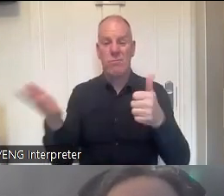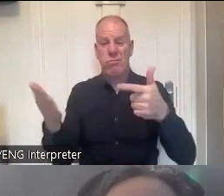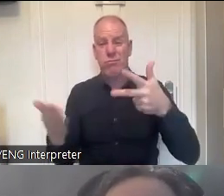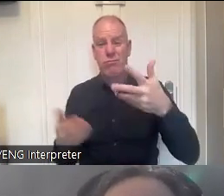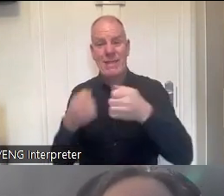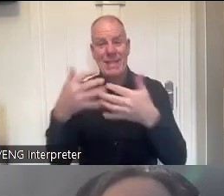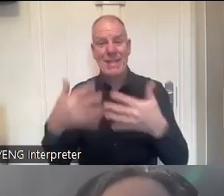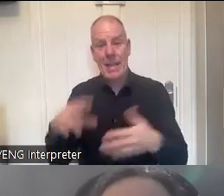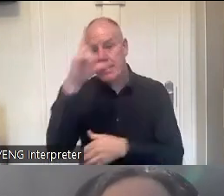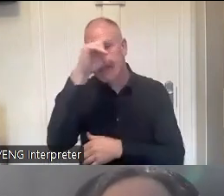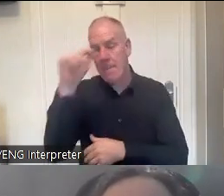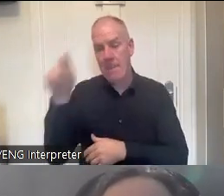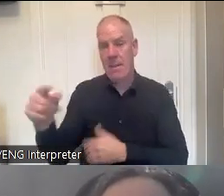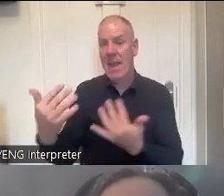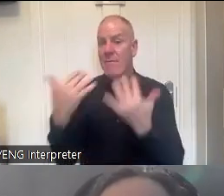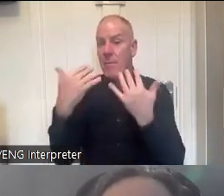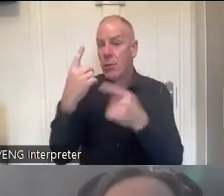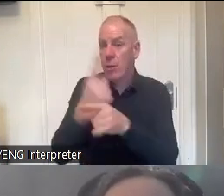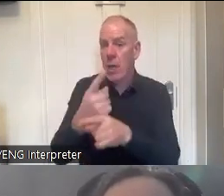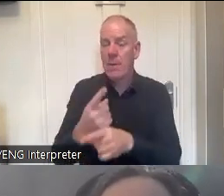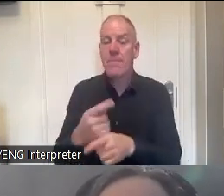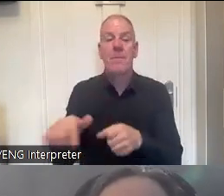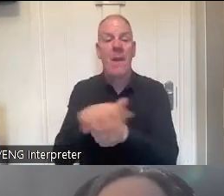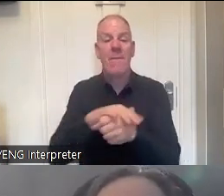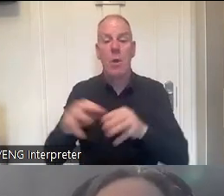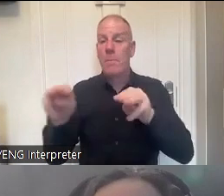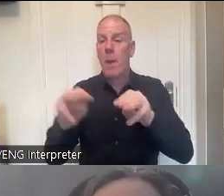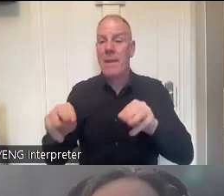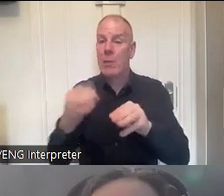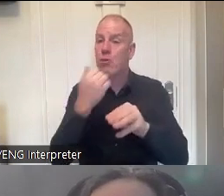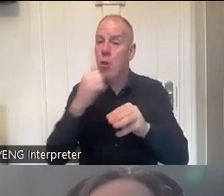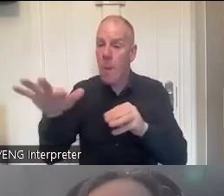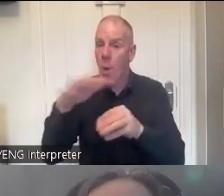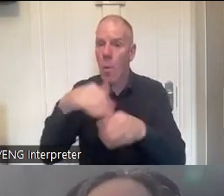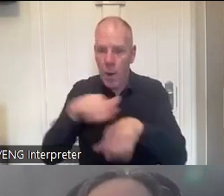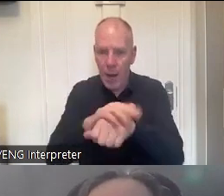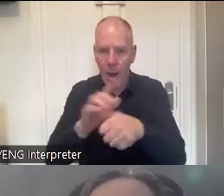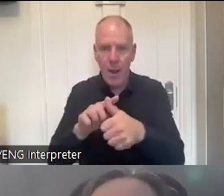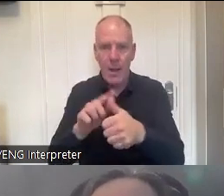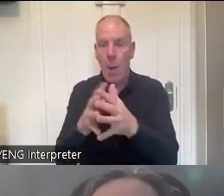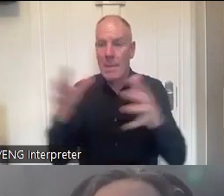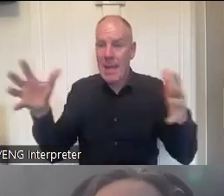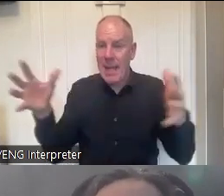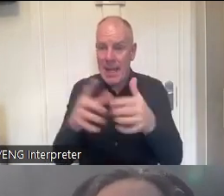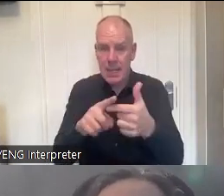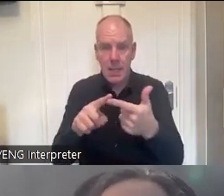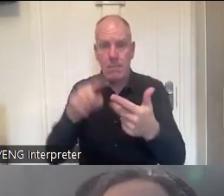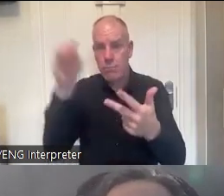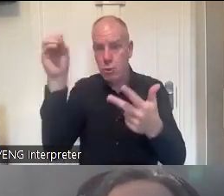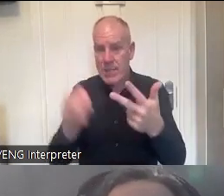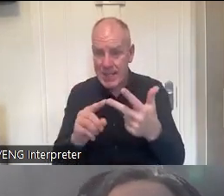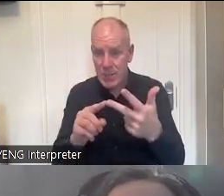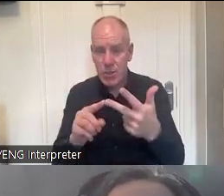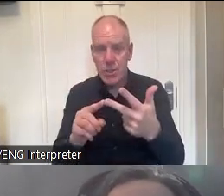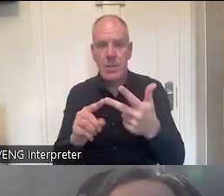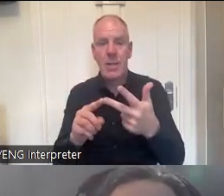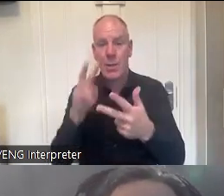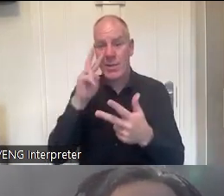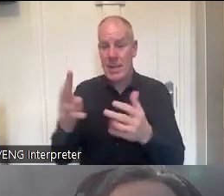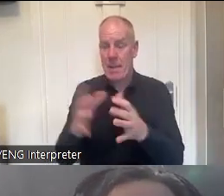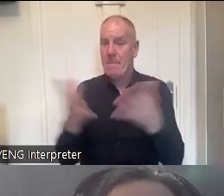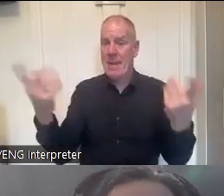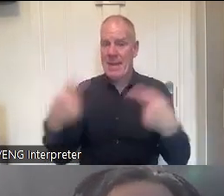you an example of information. So you have the full population, the size of the population, the percentage, and as you can see, there's a